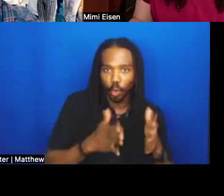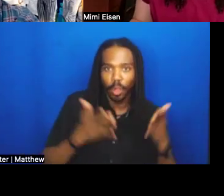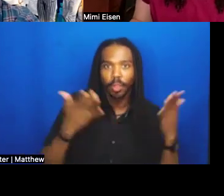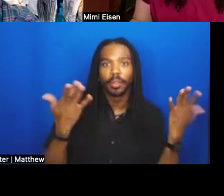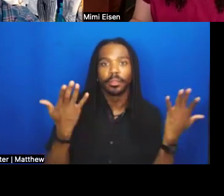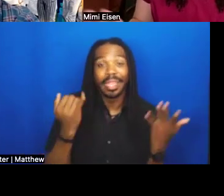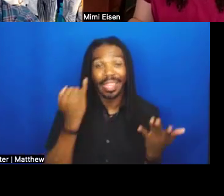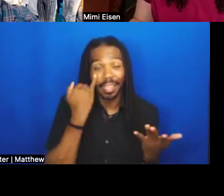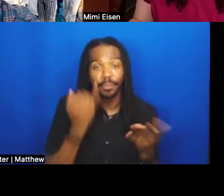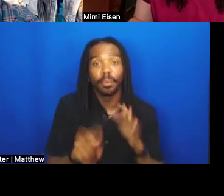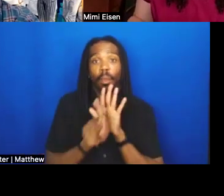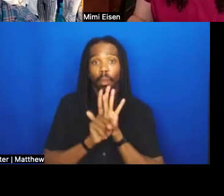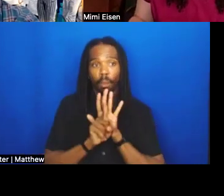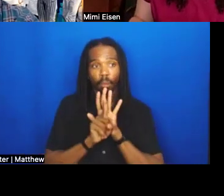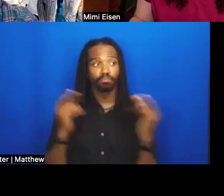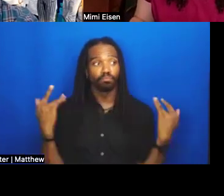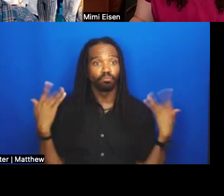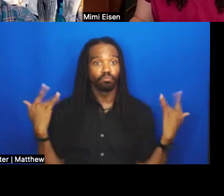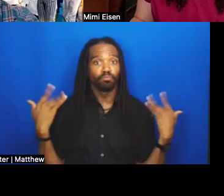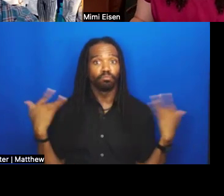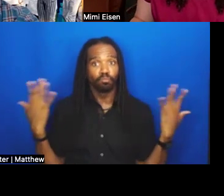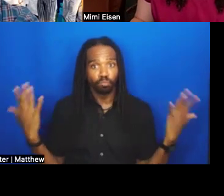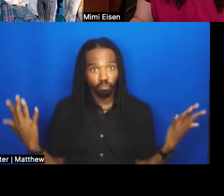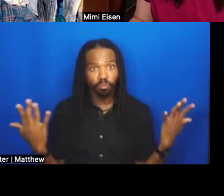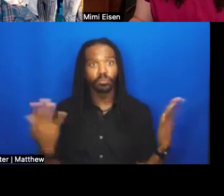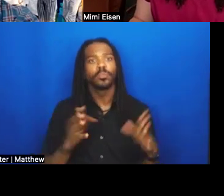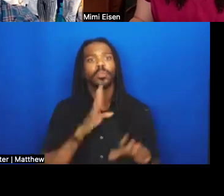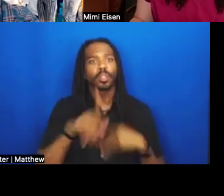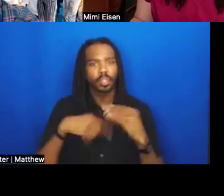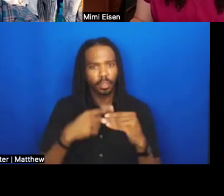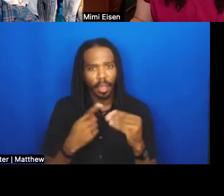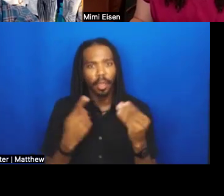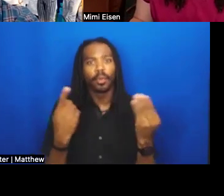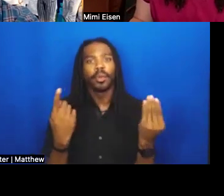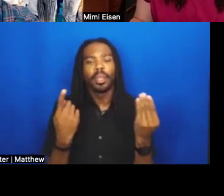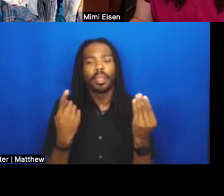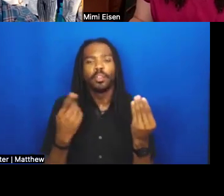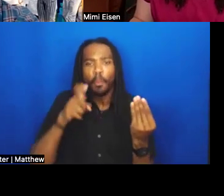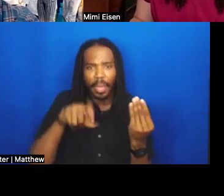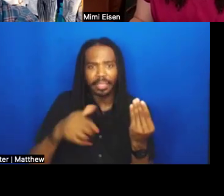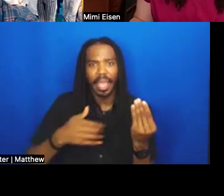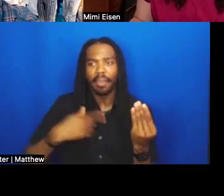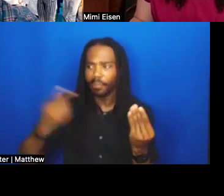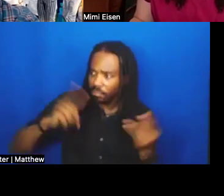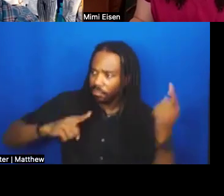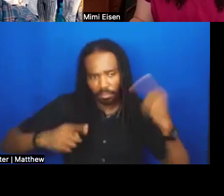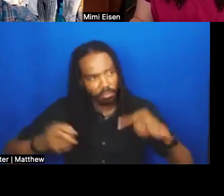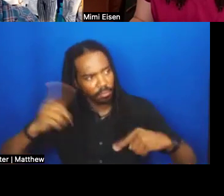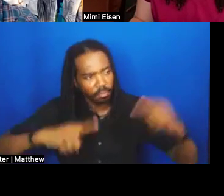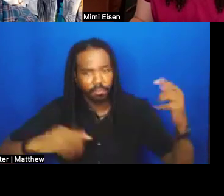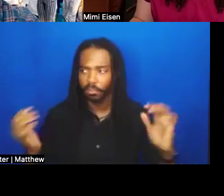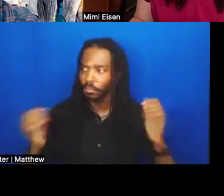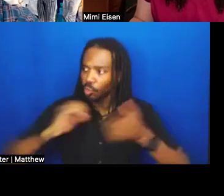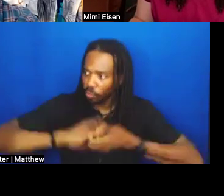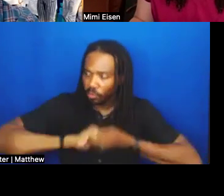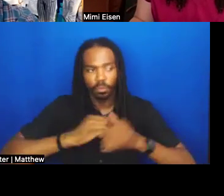off the samsara wheel of atrocity, and that the Bun's demands of solidarity across difference is the only way to get there. And